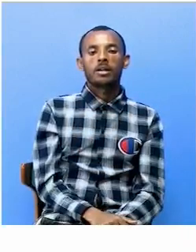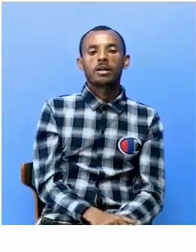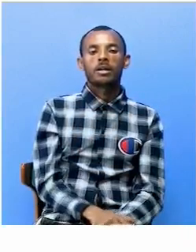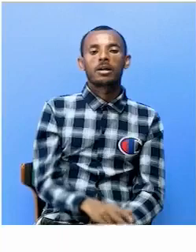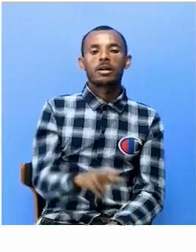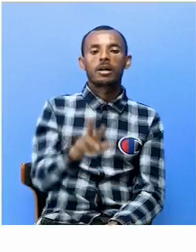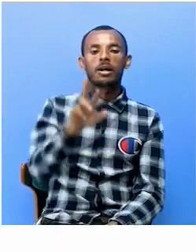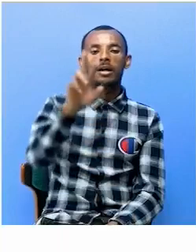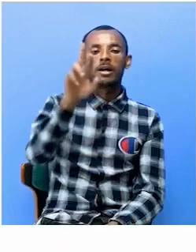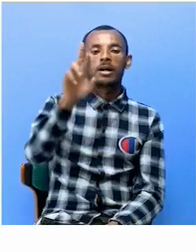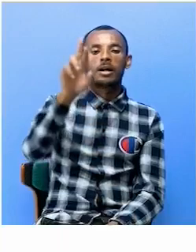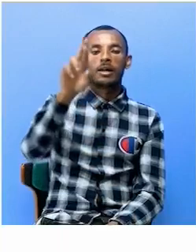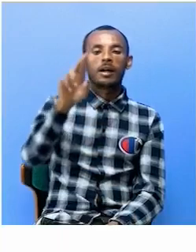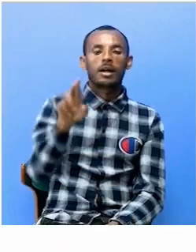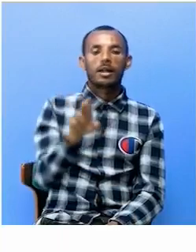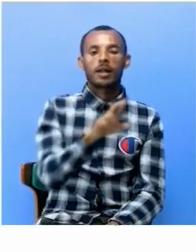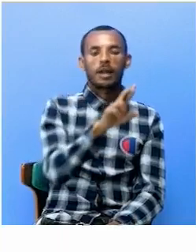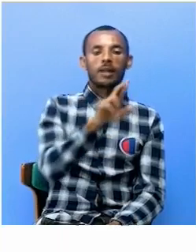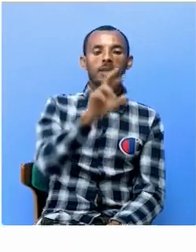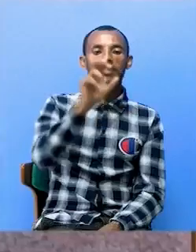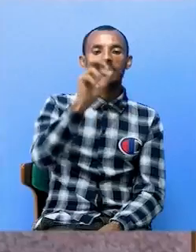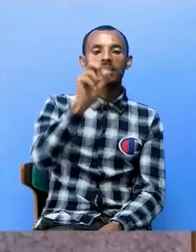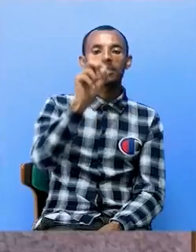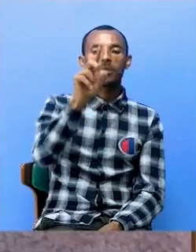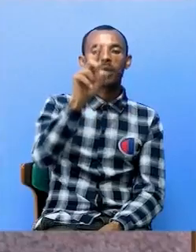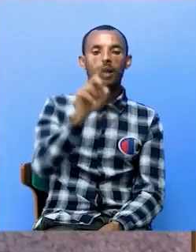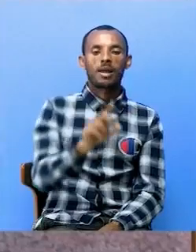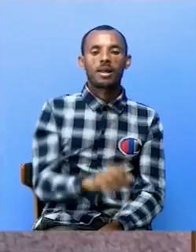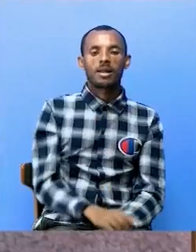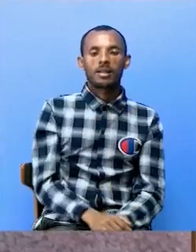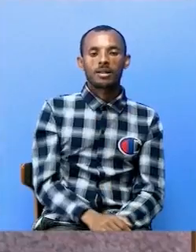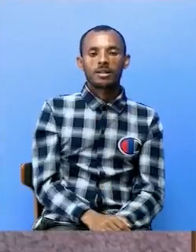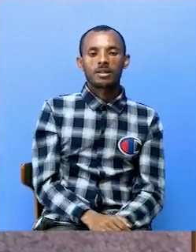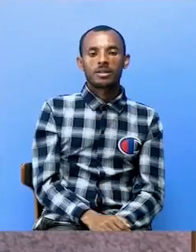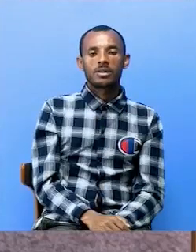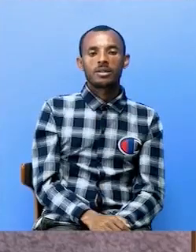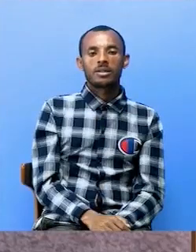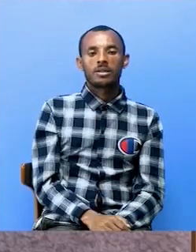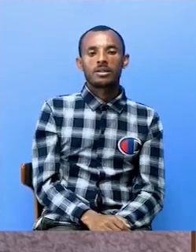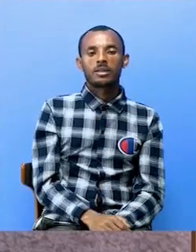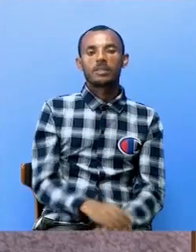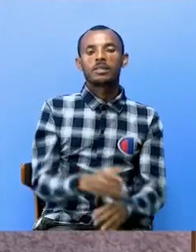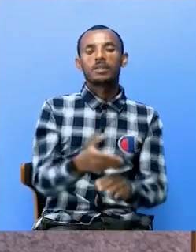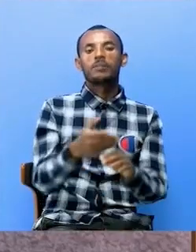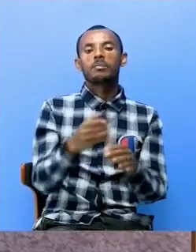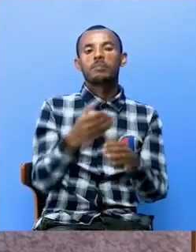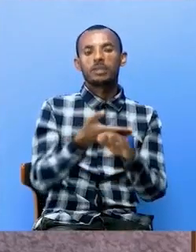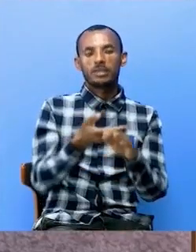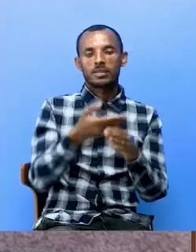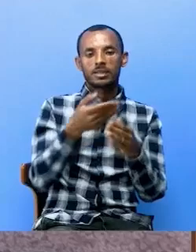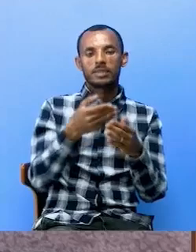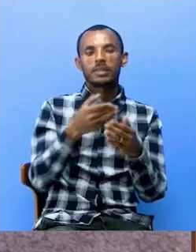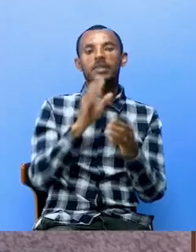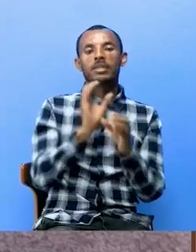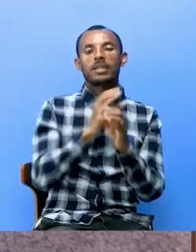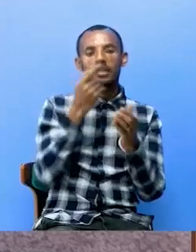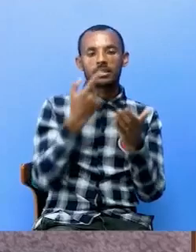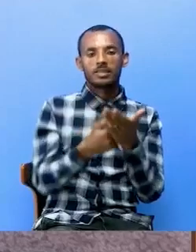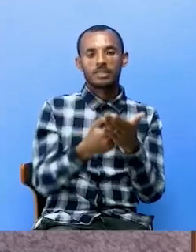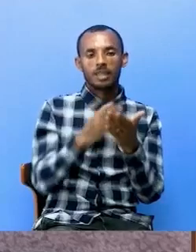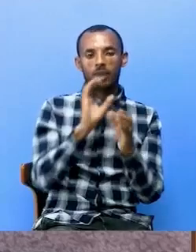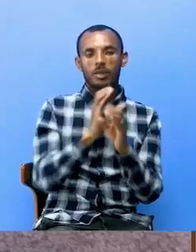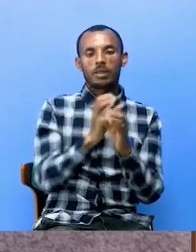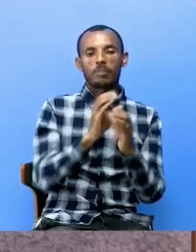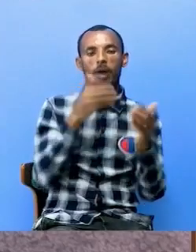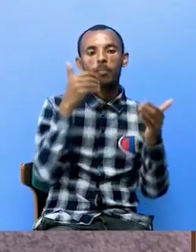radical 31. Okay, please take this, calculate